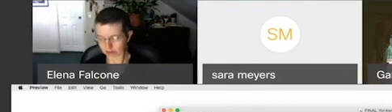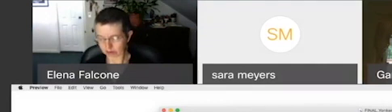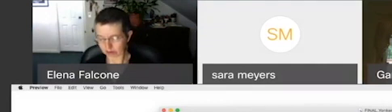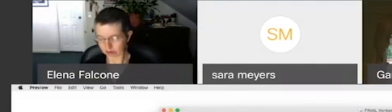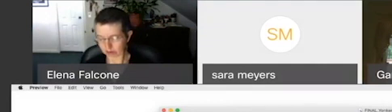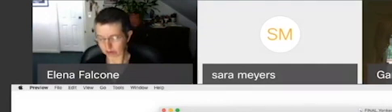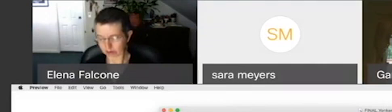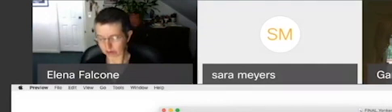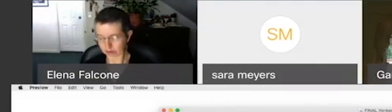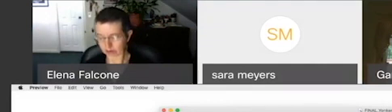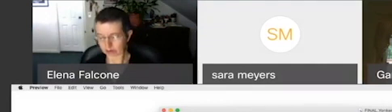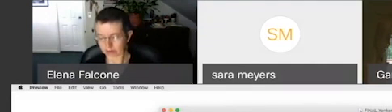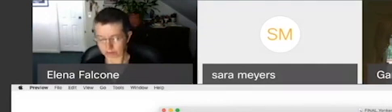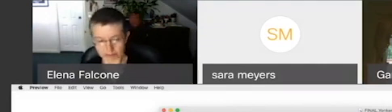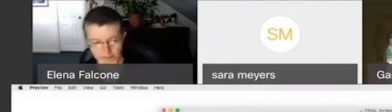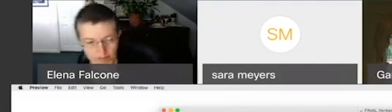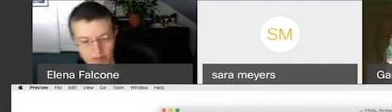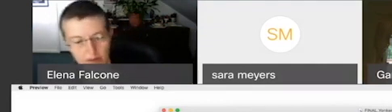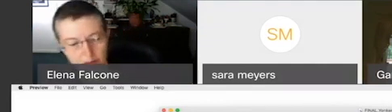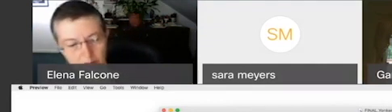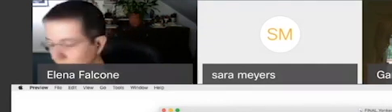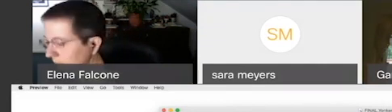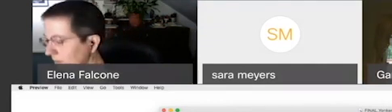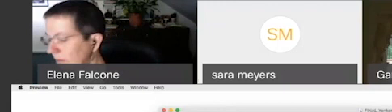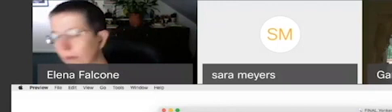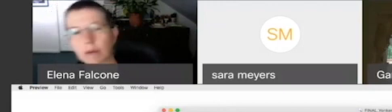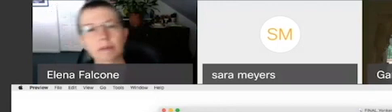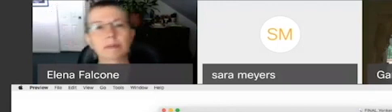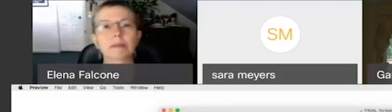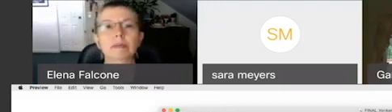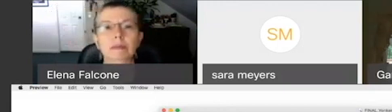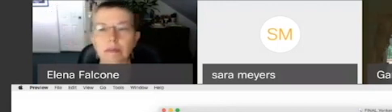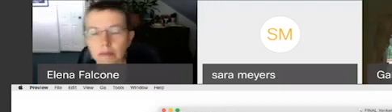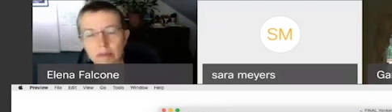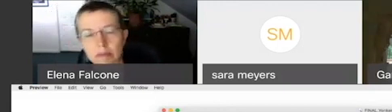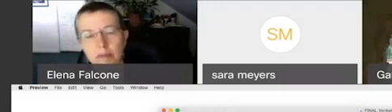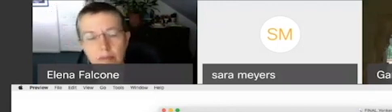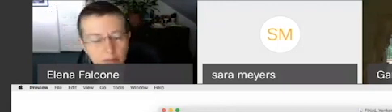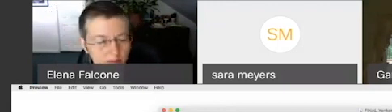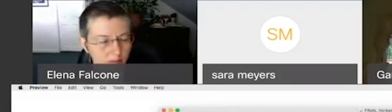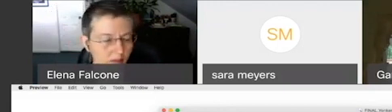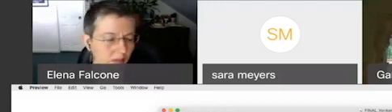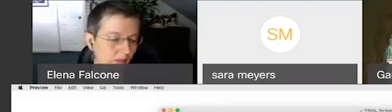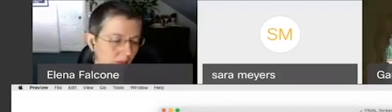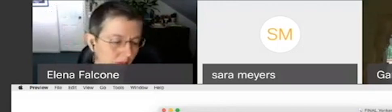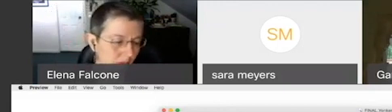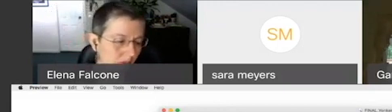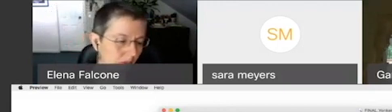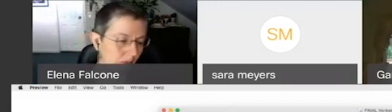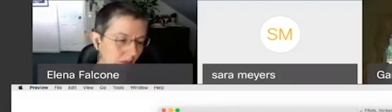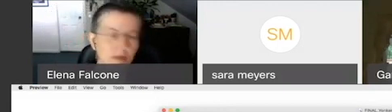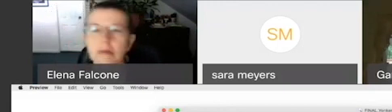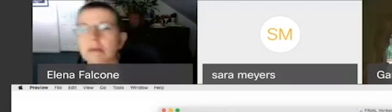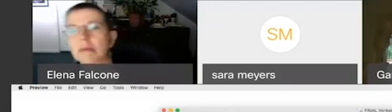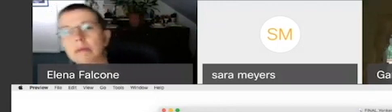you get, whether you just need a couple of hours of care, 5 hours of care, or you need somebody round the clock. All right,